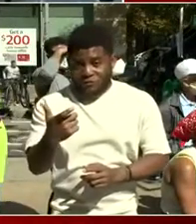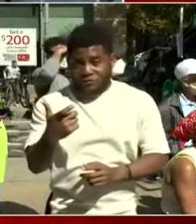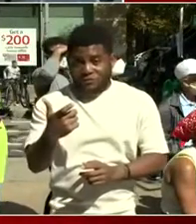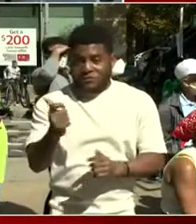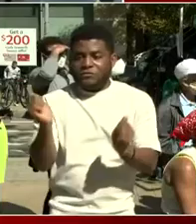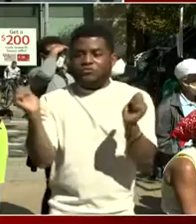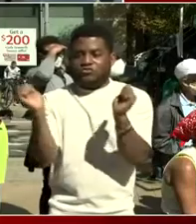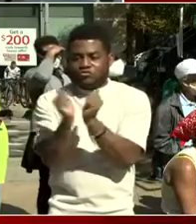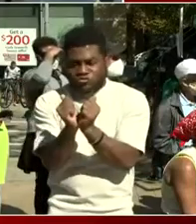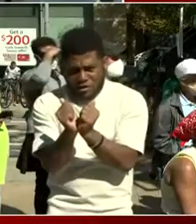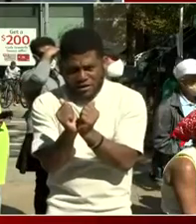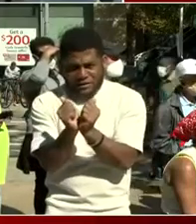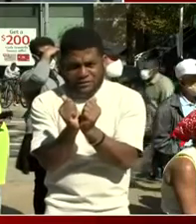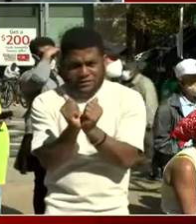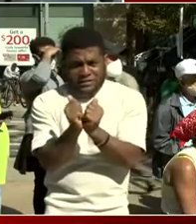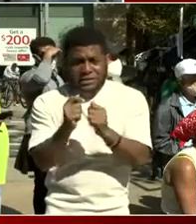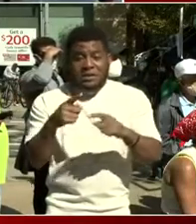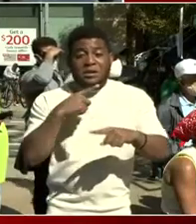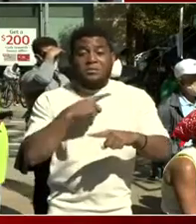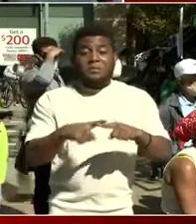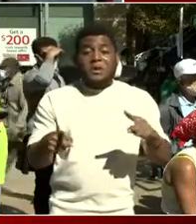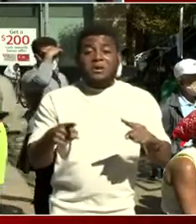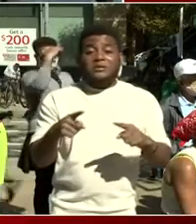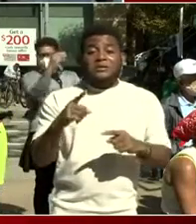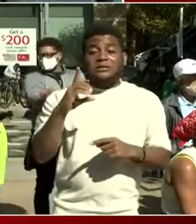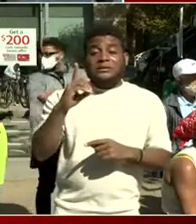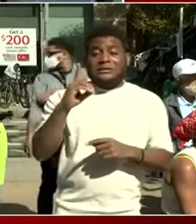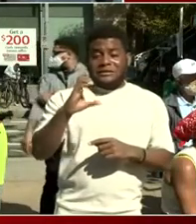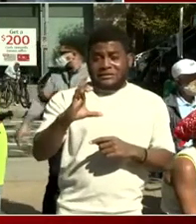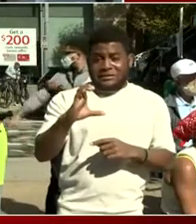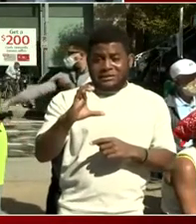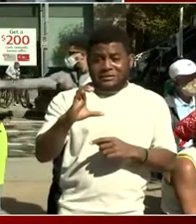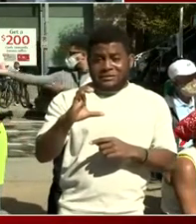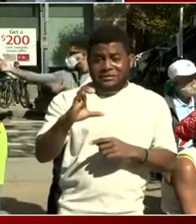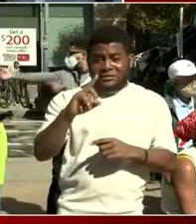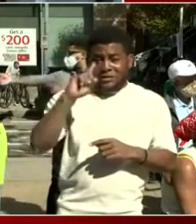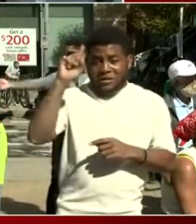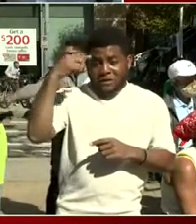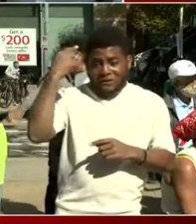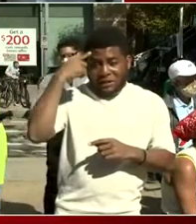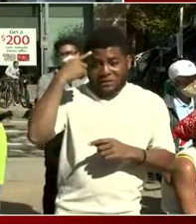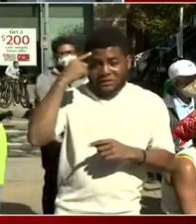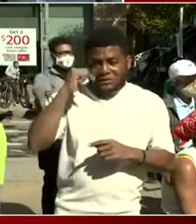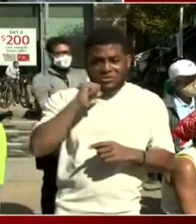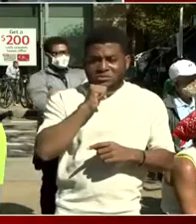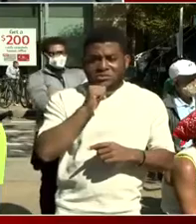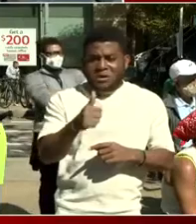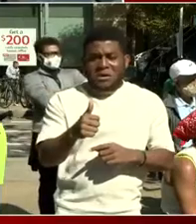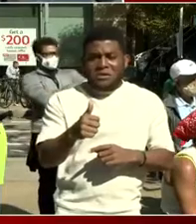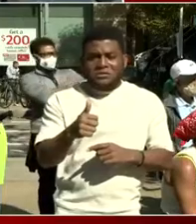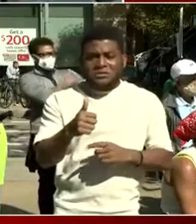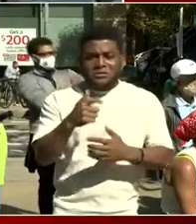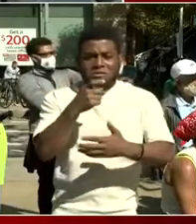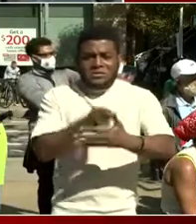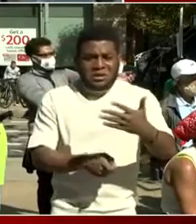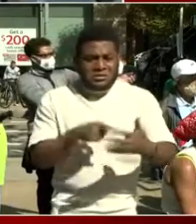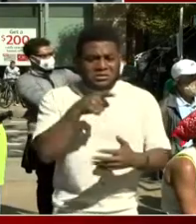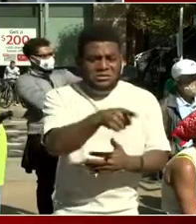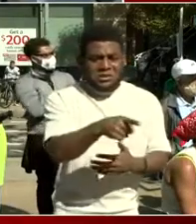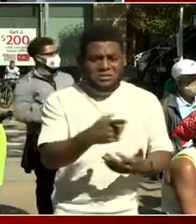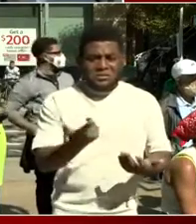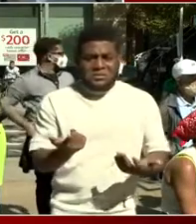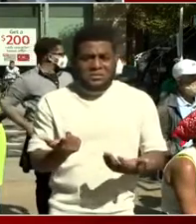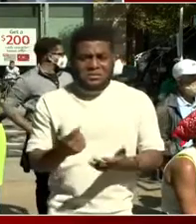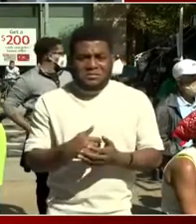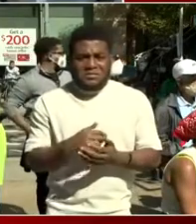is not papering those cases. Anecdotally, it appears that they're not papering a case unless you can put a gun in the hands of somebody.